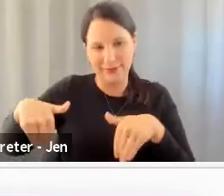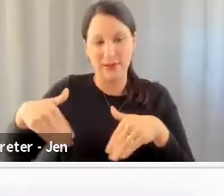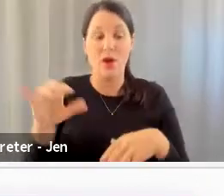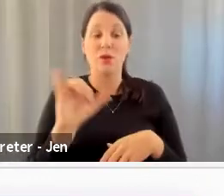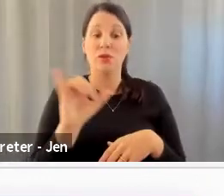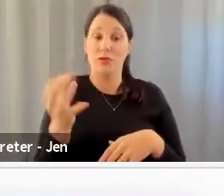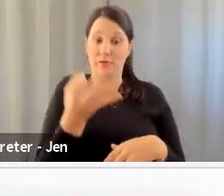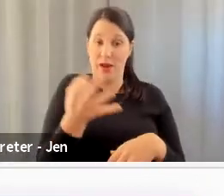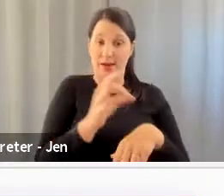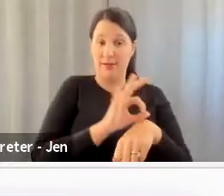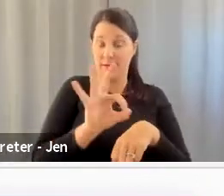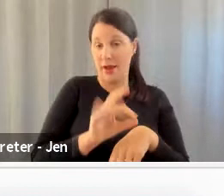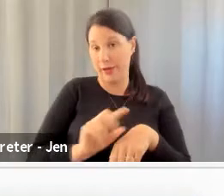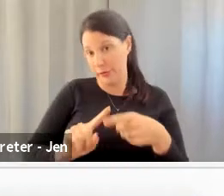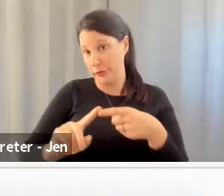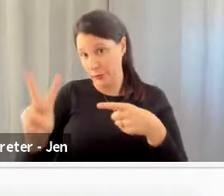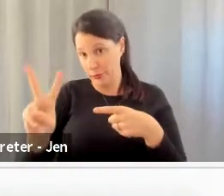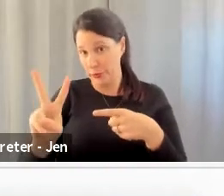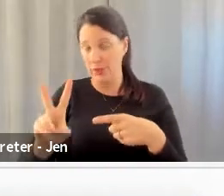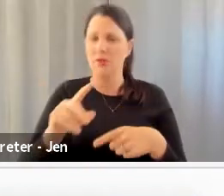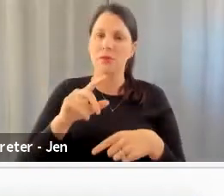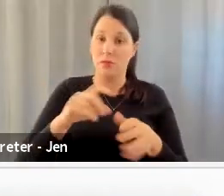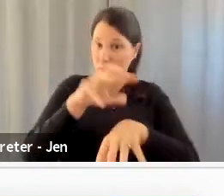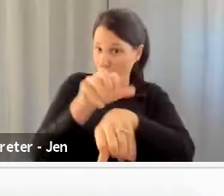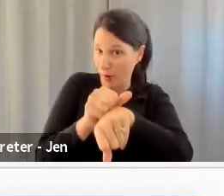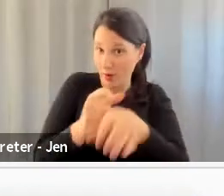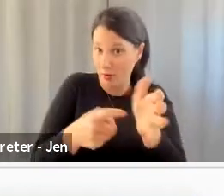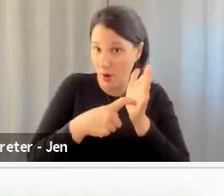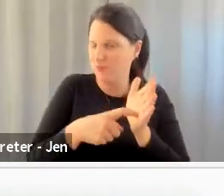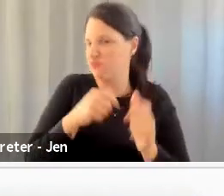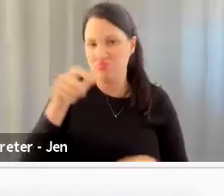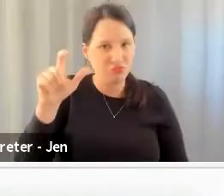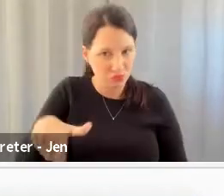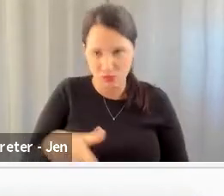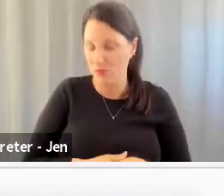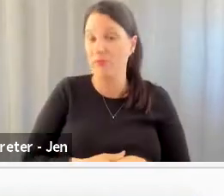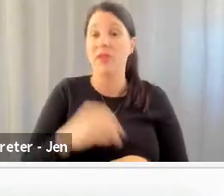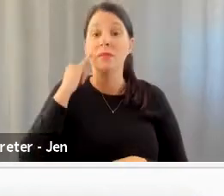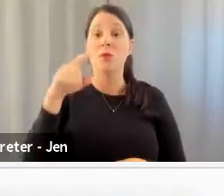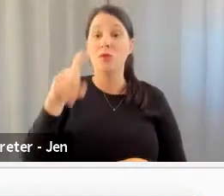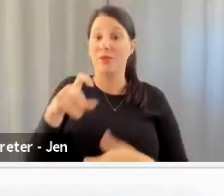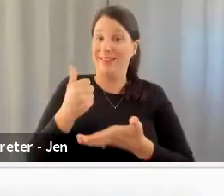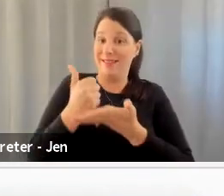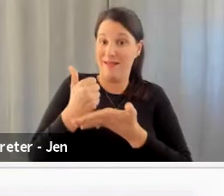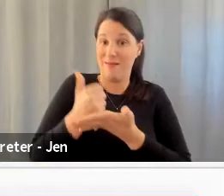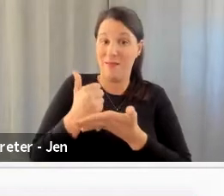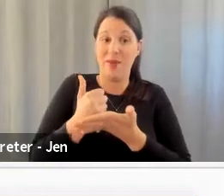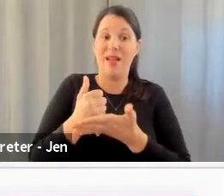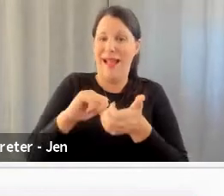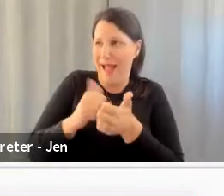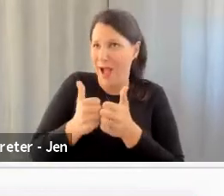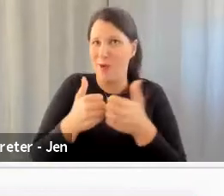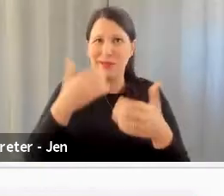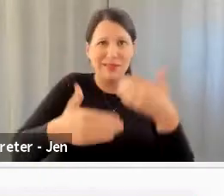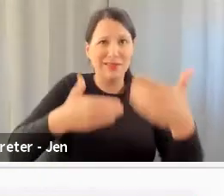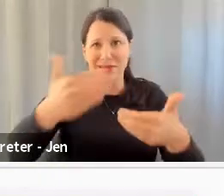no appointments necessary. And if you ever need assistance with how to access online tutoring, we have a number listed for you and someone